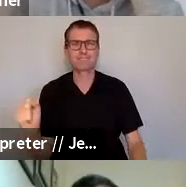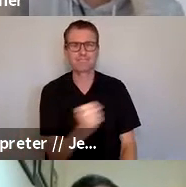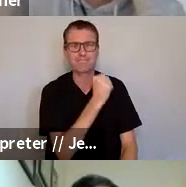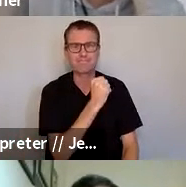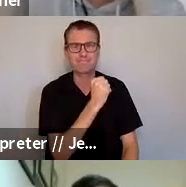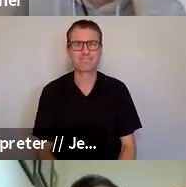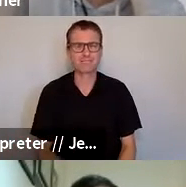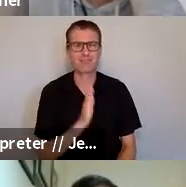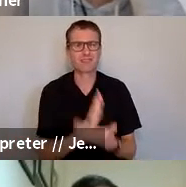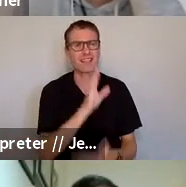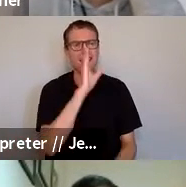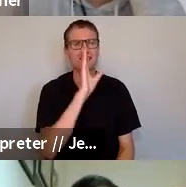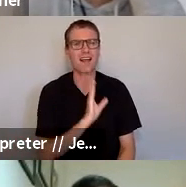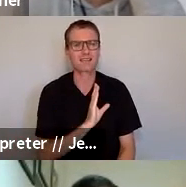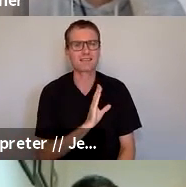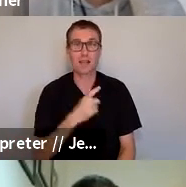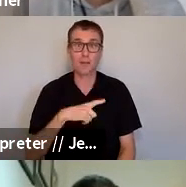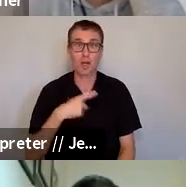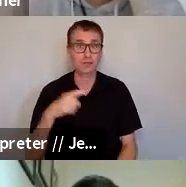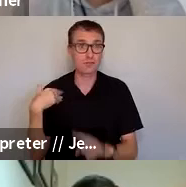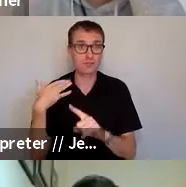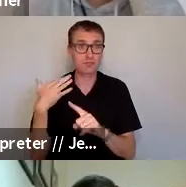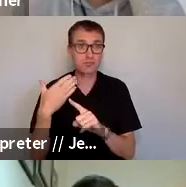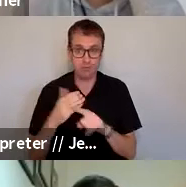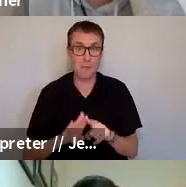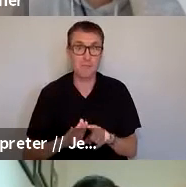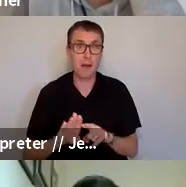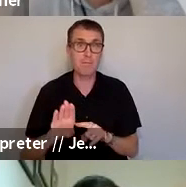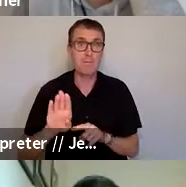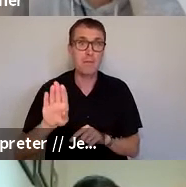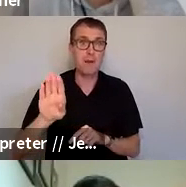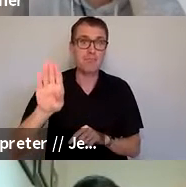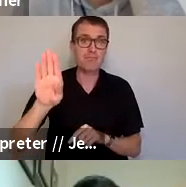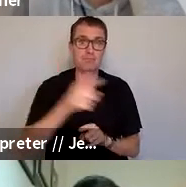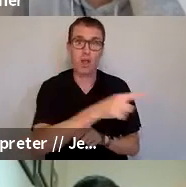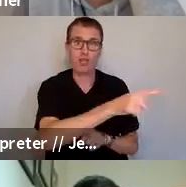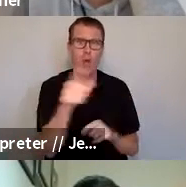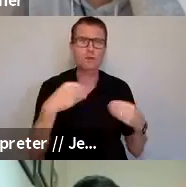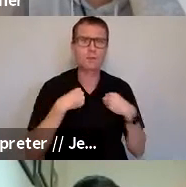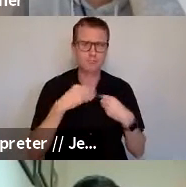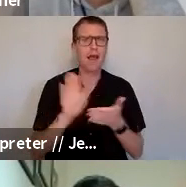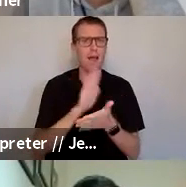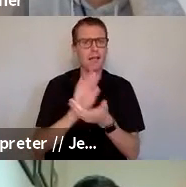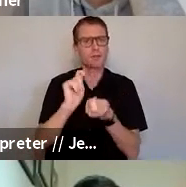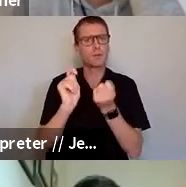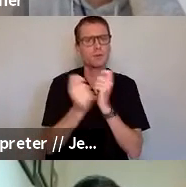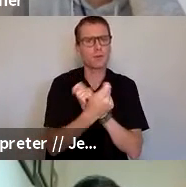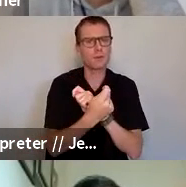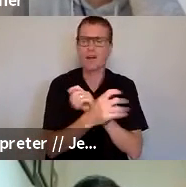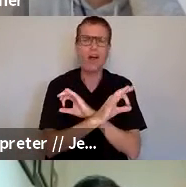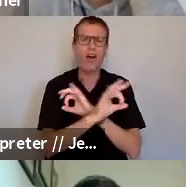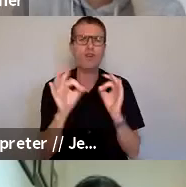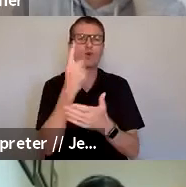we were hitting a really big climb in terms of people just wanting to really ensure that not just the token interpreting